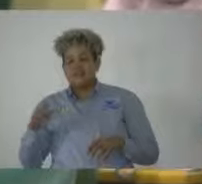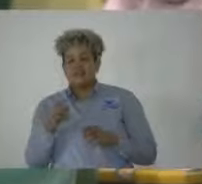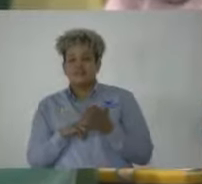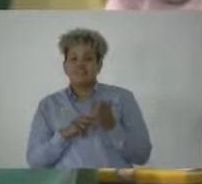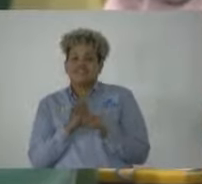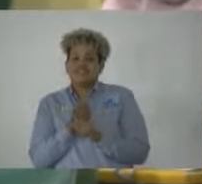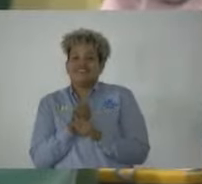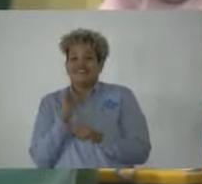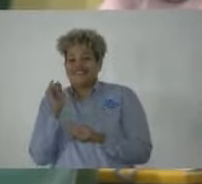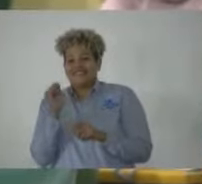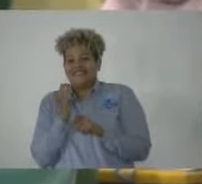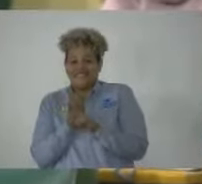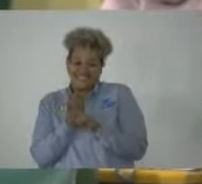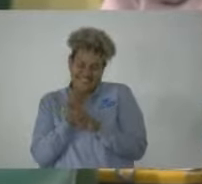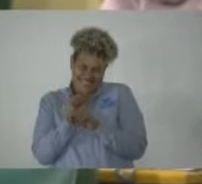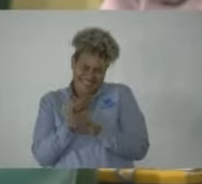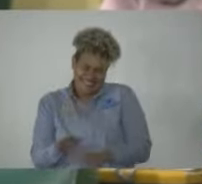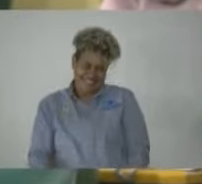in a